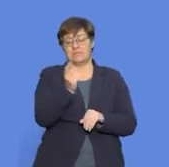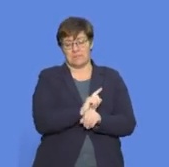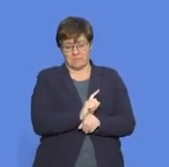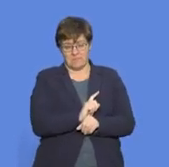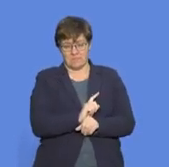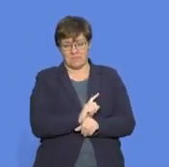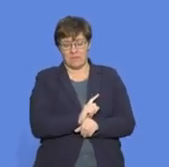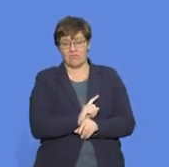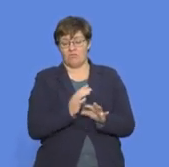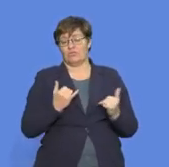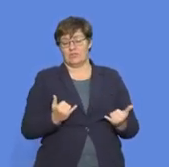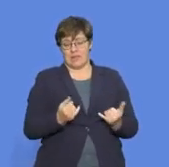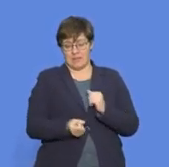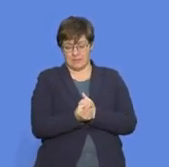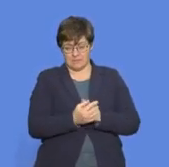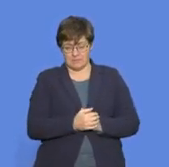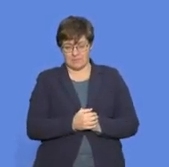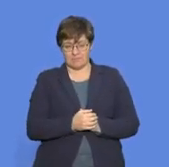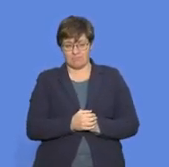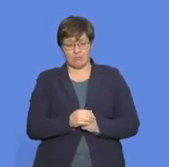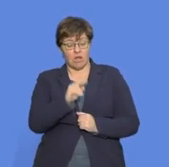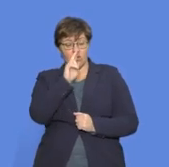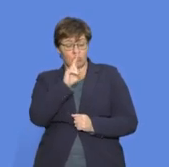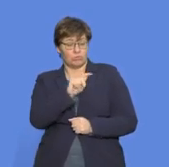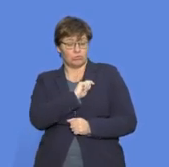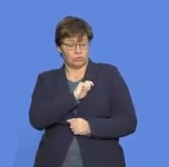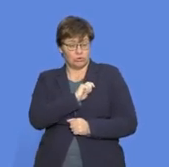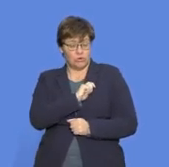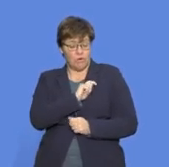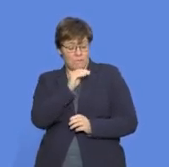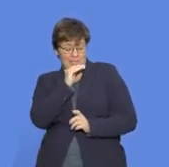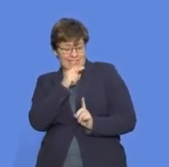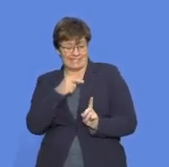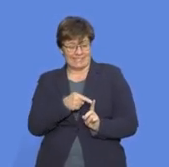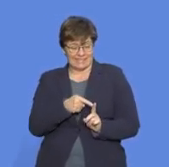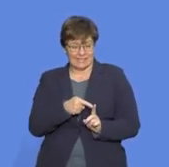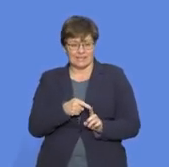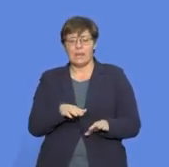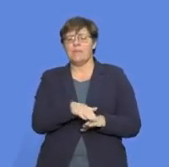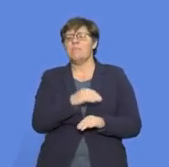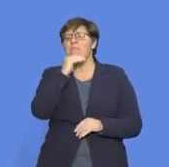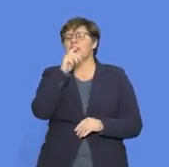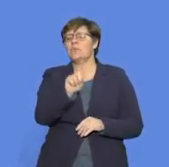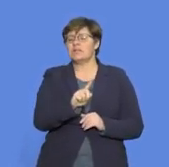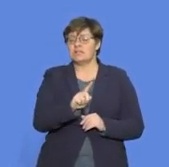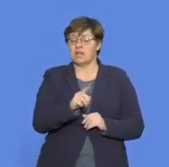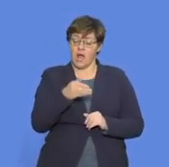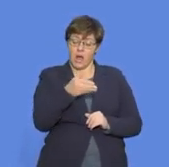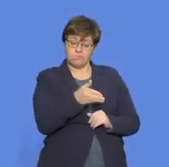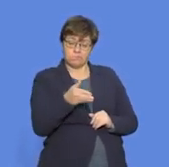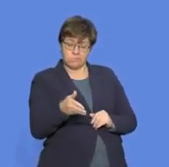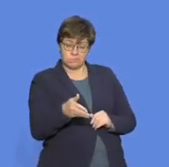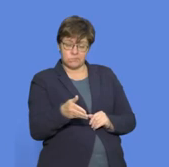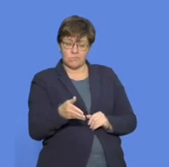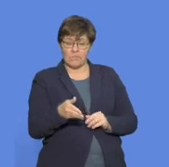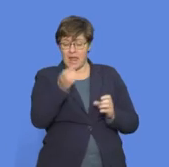what we know it as today. So if we have a look at the actual definition, it basically means that all present day forms,